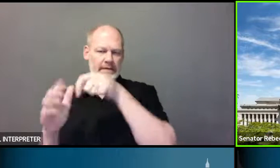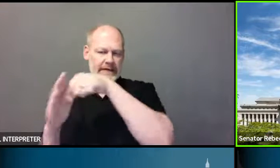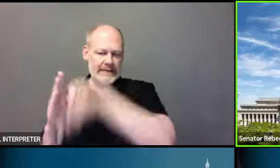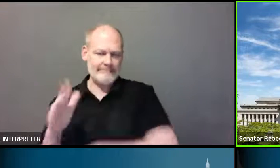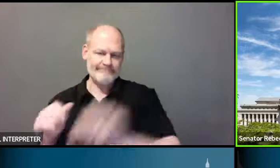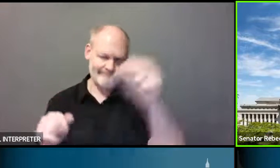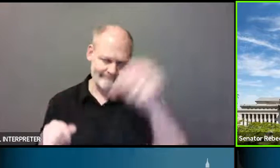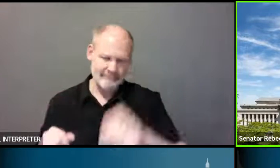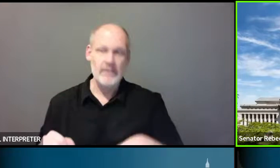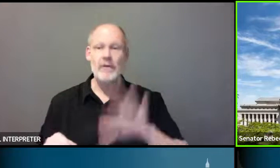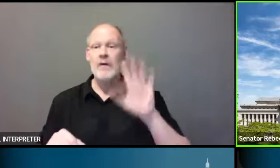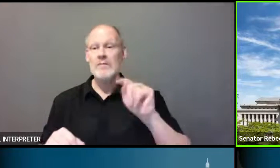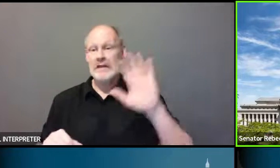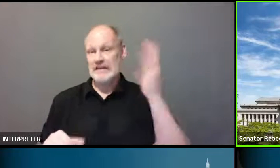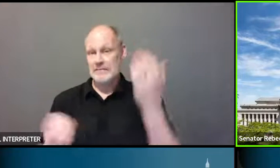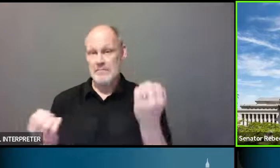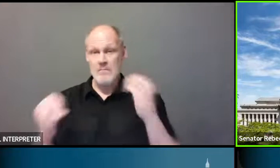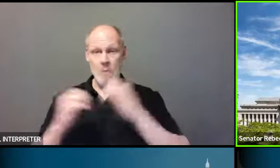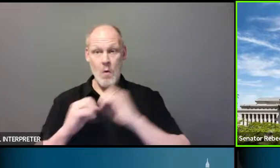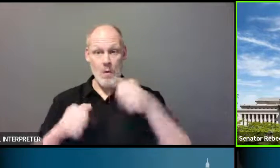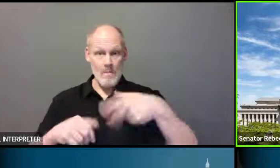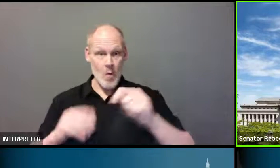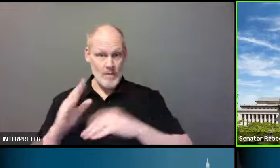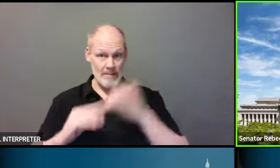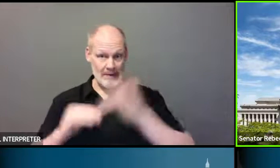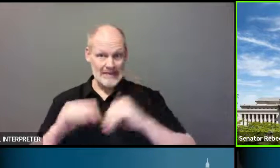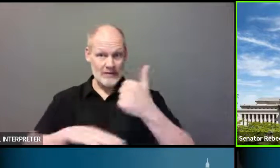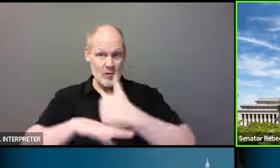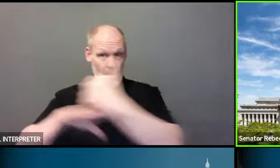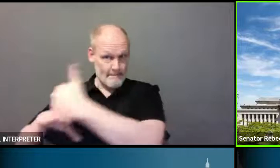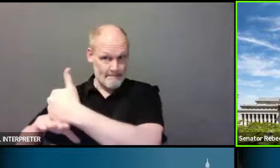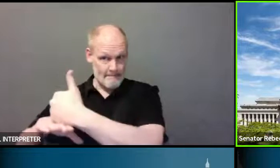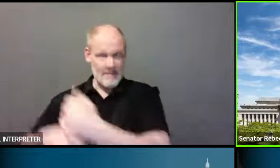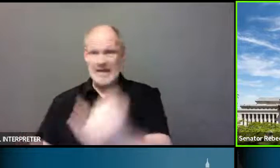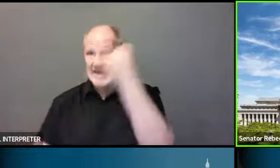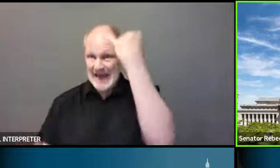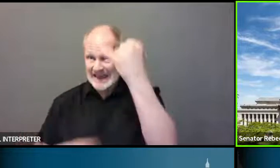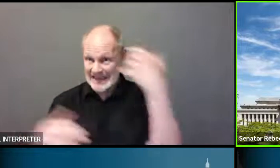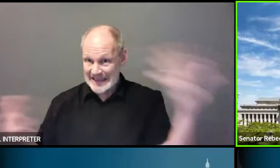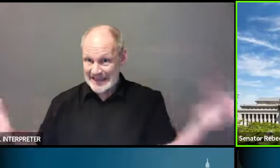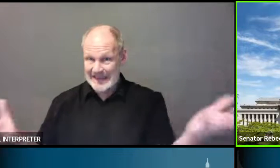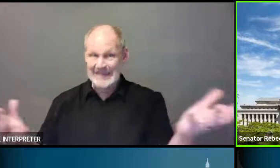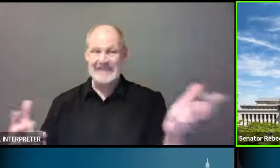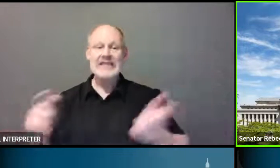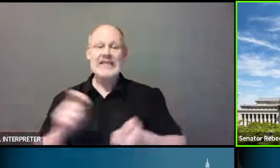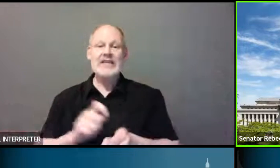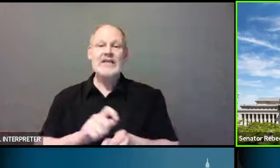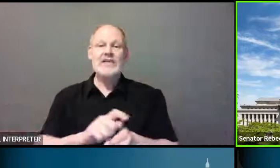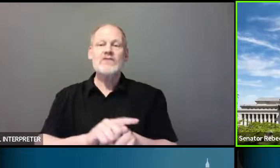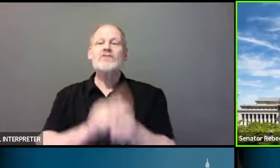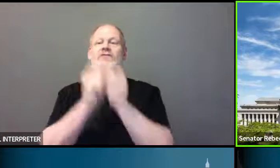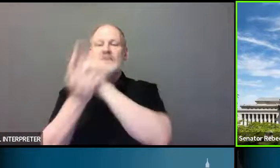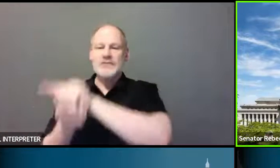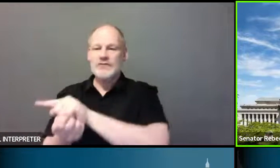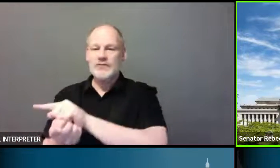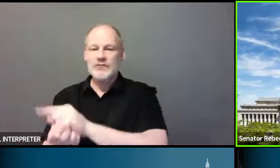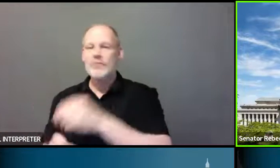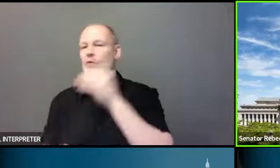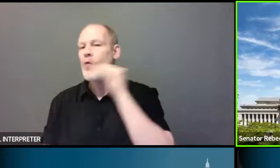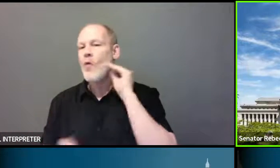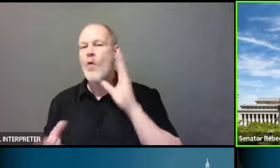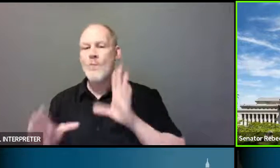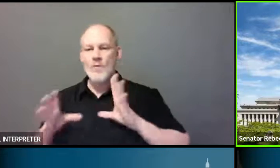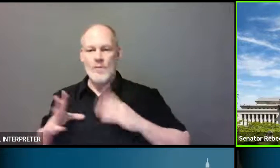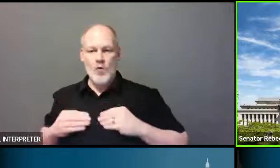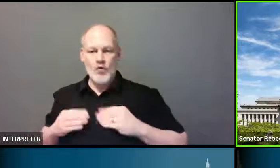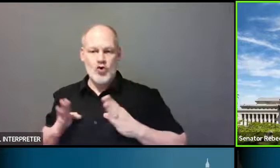more apartment buildings going up, is the idea of the possibility of converting some of them to homeownership opportunities. I know that this